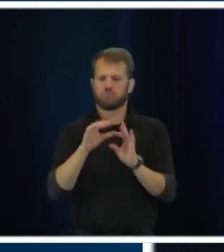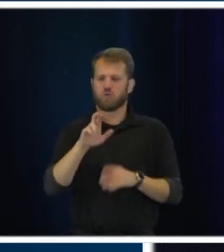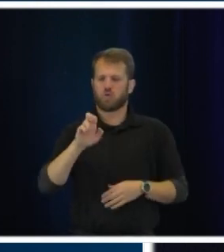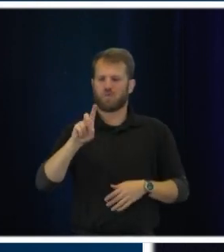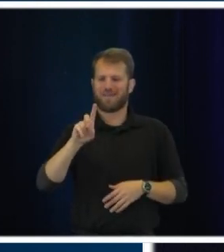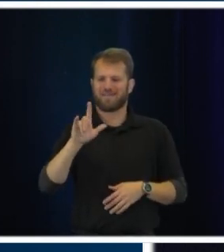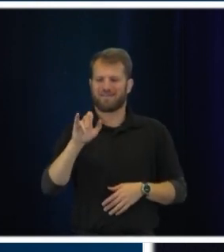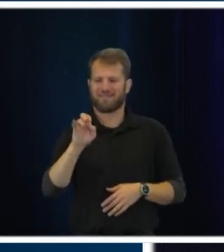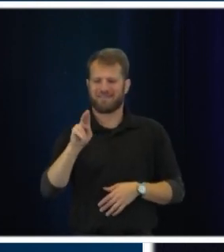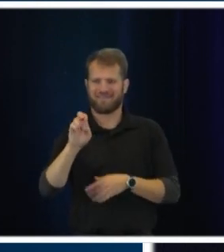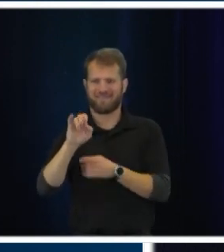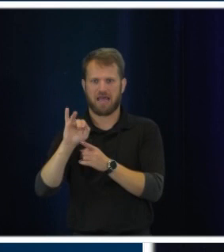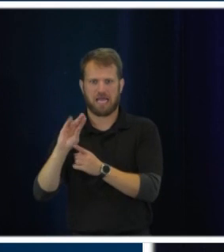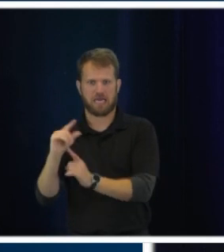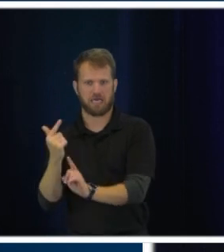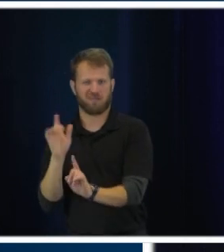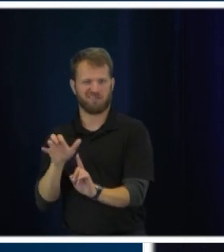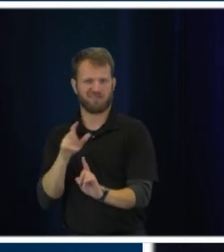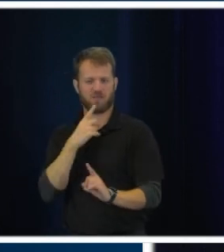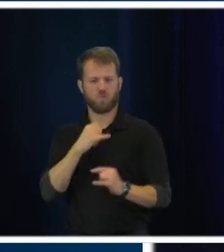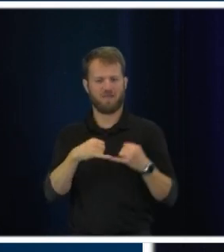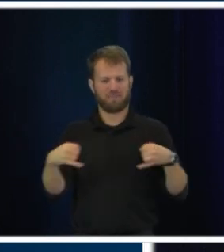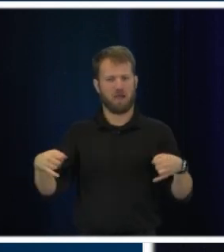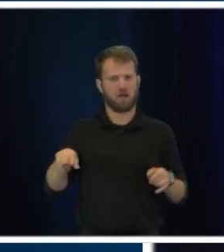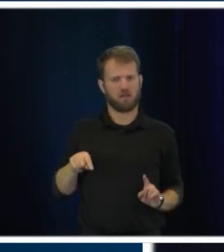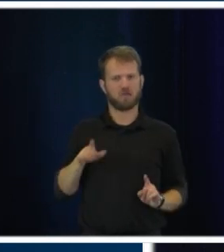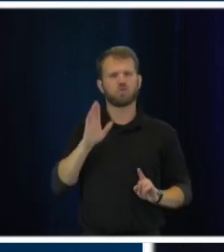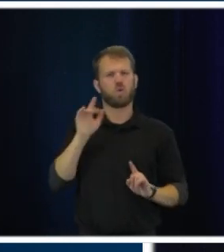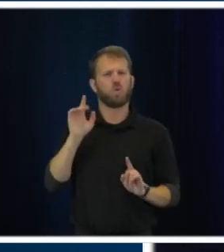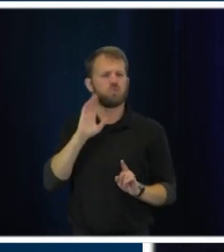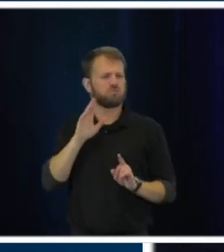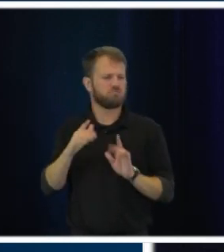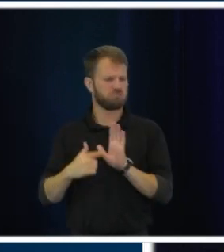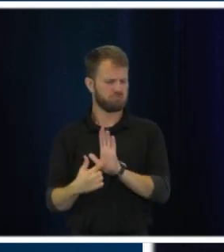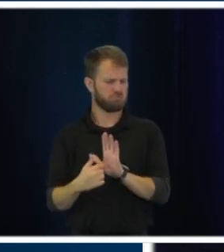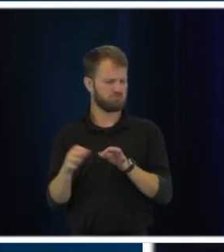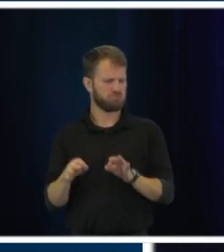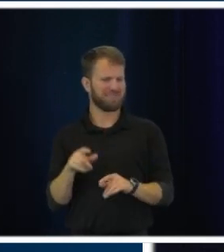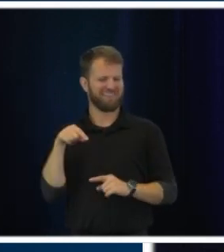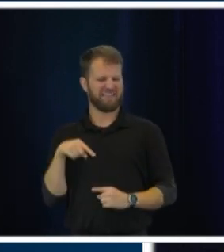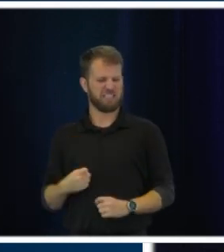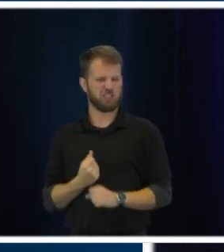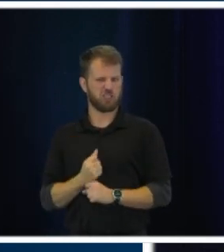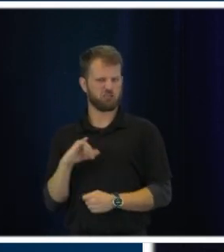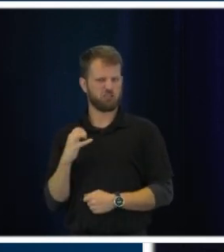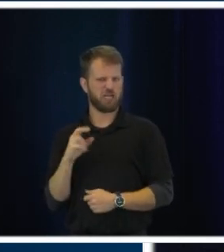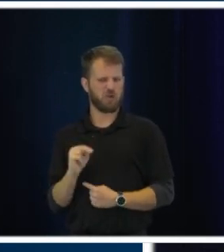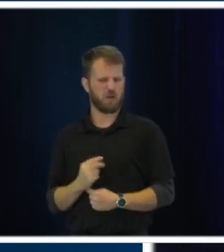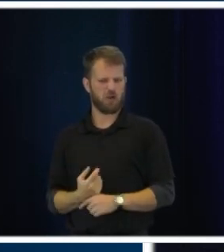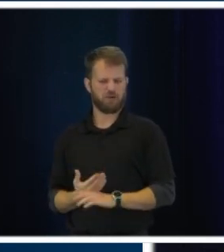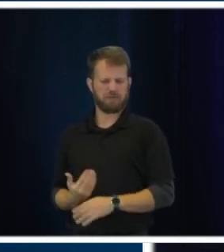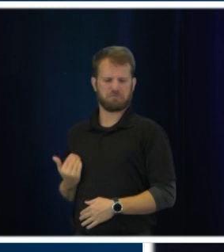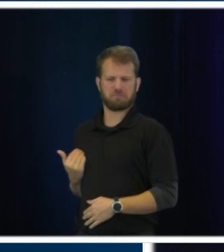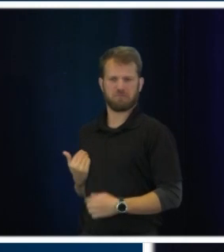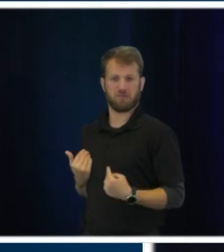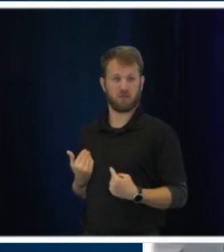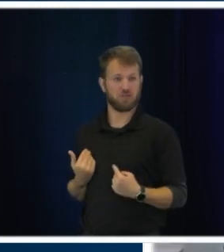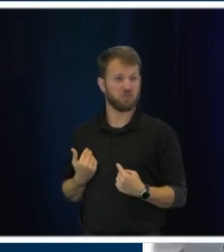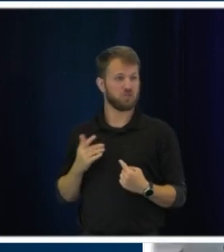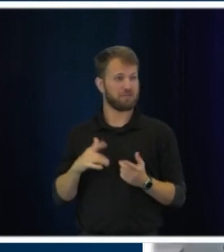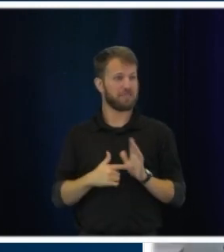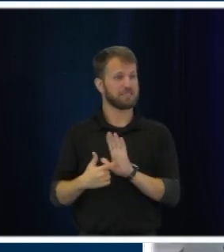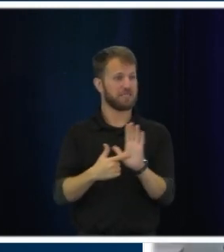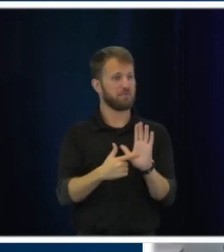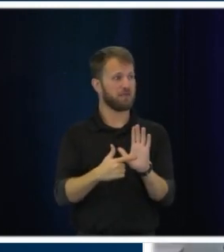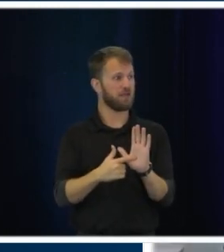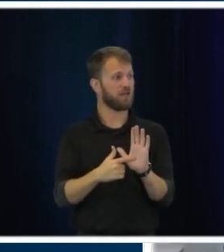I'm going to go back to January of this year. So, show of hands, has anyone seen the exhibit Undesign the Red Line?